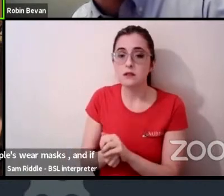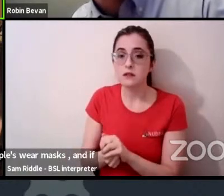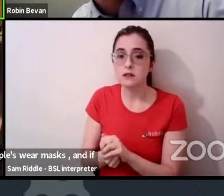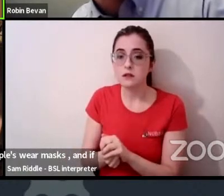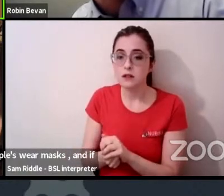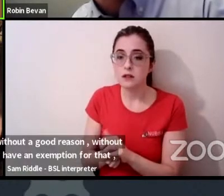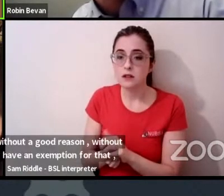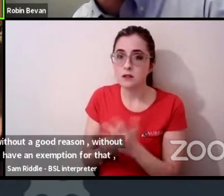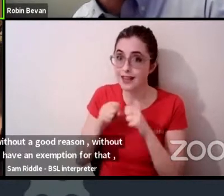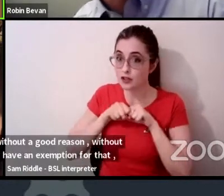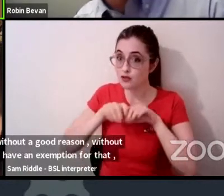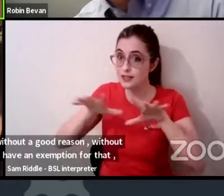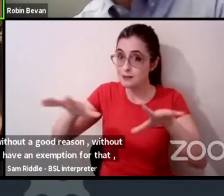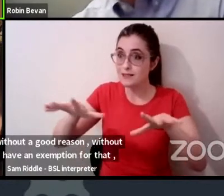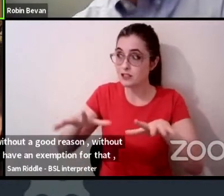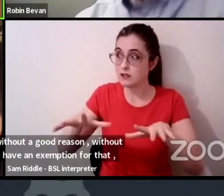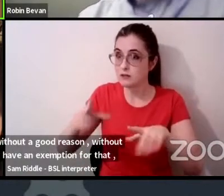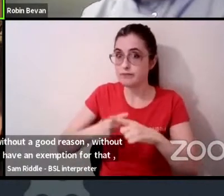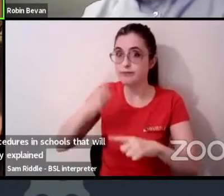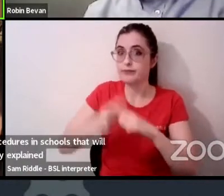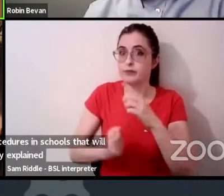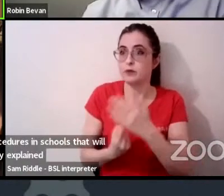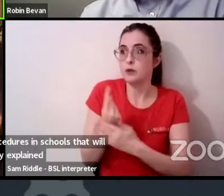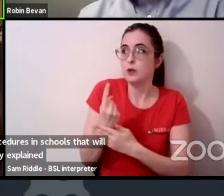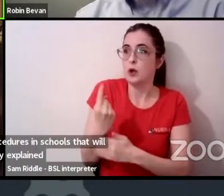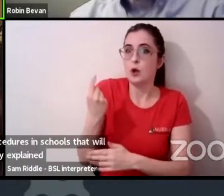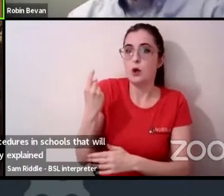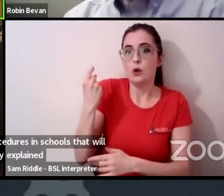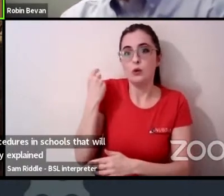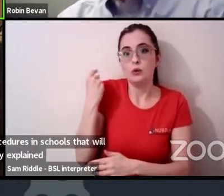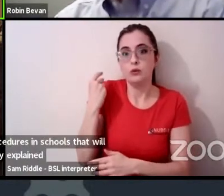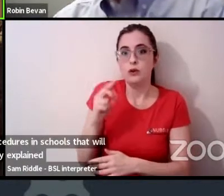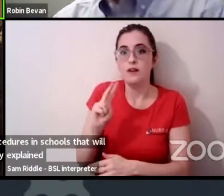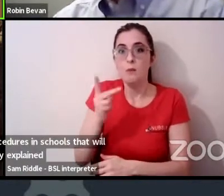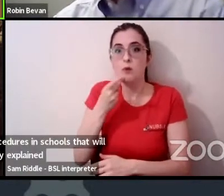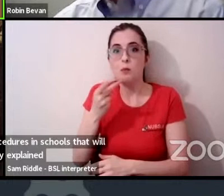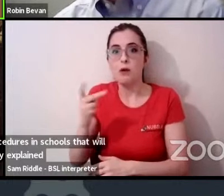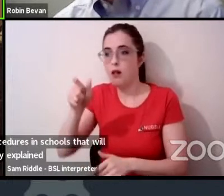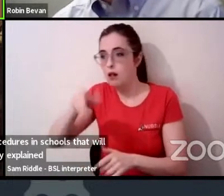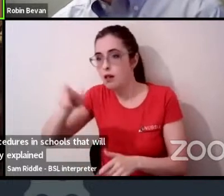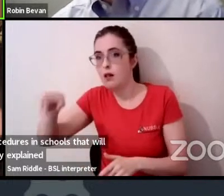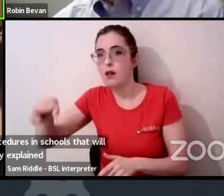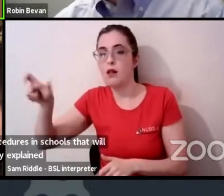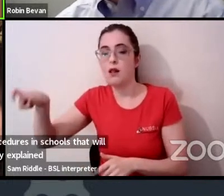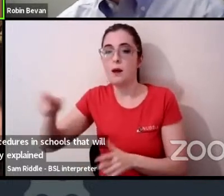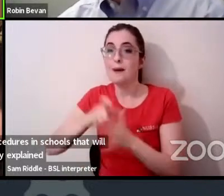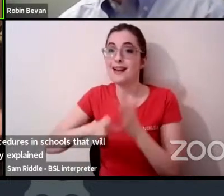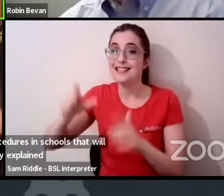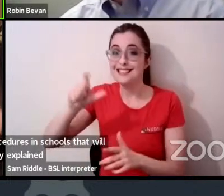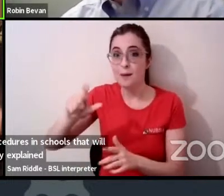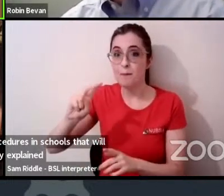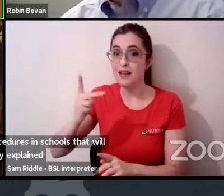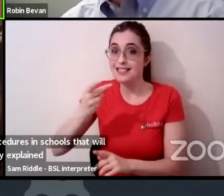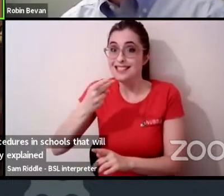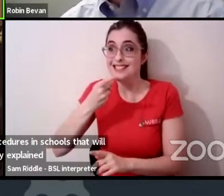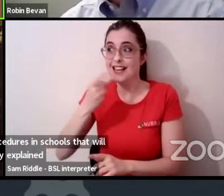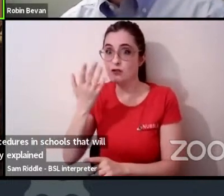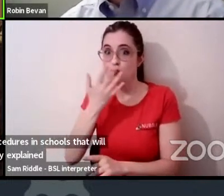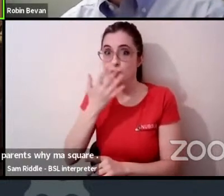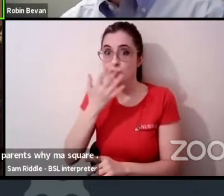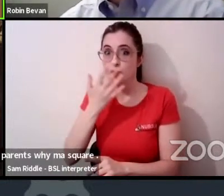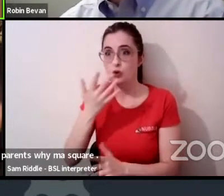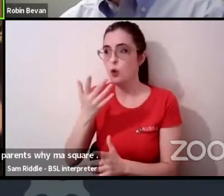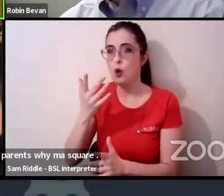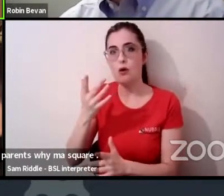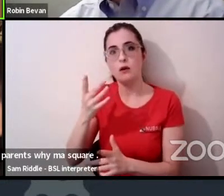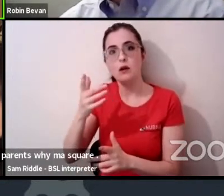that transmission did happen in secondary schools from pupil to pupil, and that by December, secondary school pupils were the most